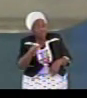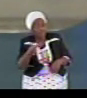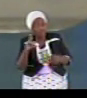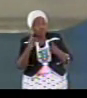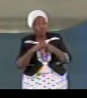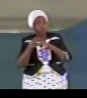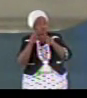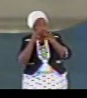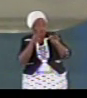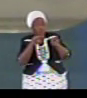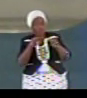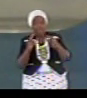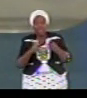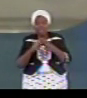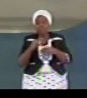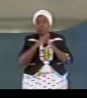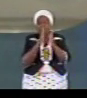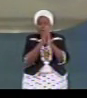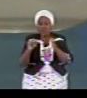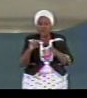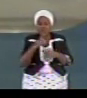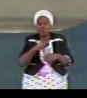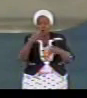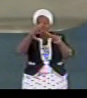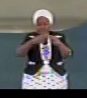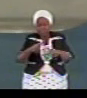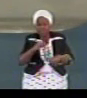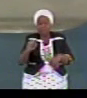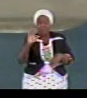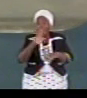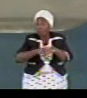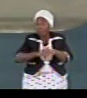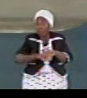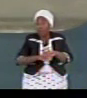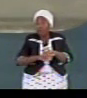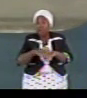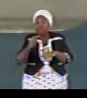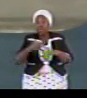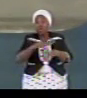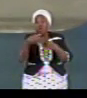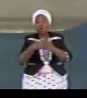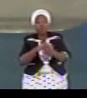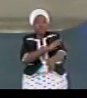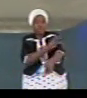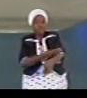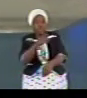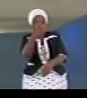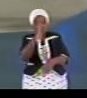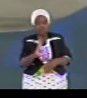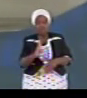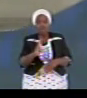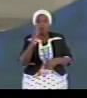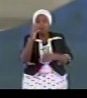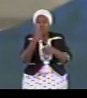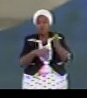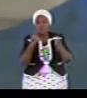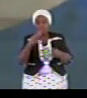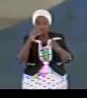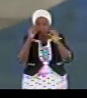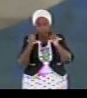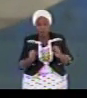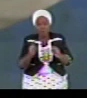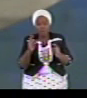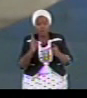watch. You're praying, you're depending upon the Almighty God who has the power